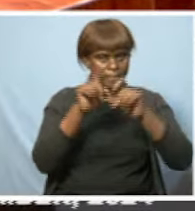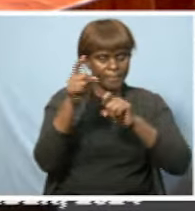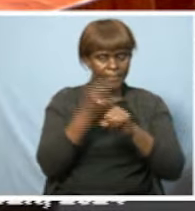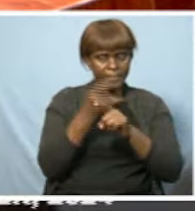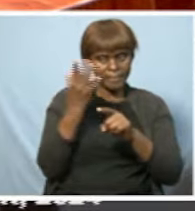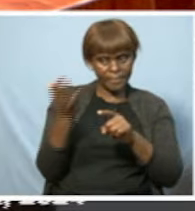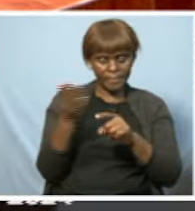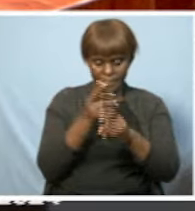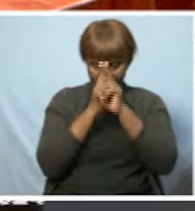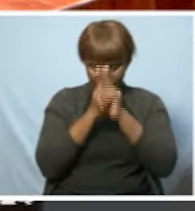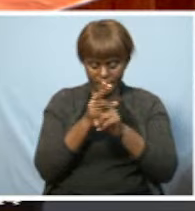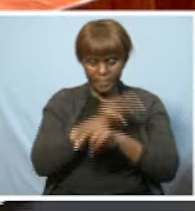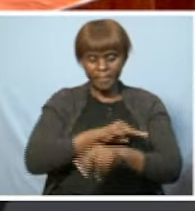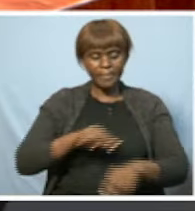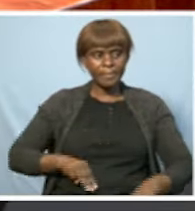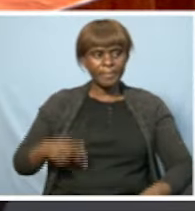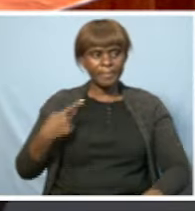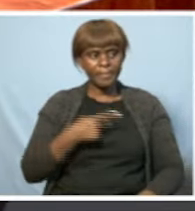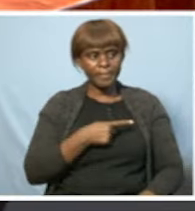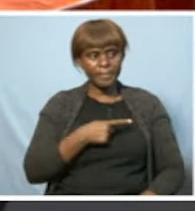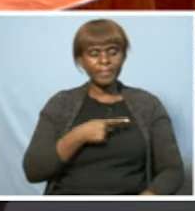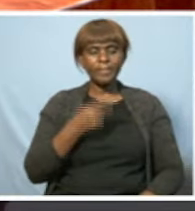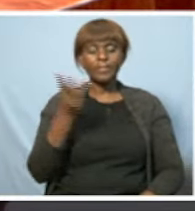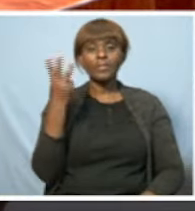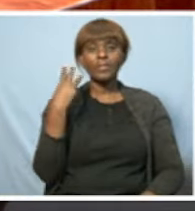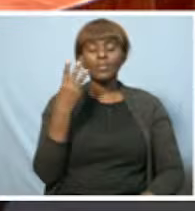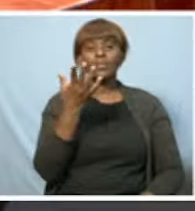the Honorable Member of Parliament was,